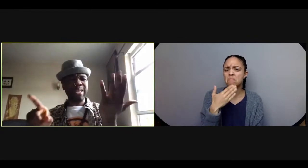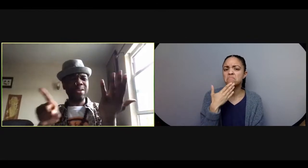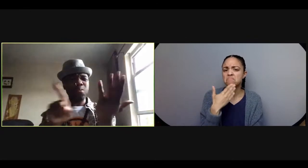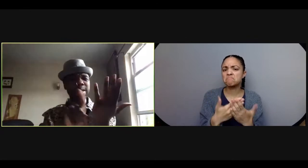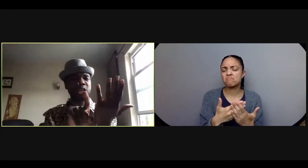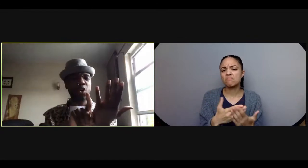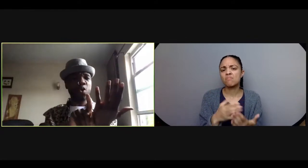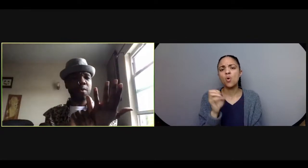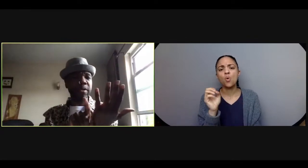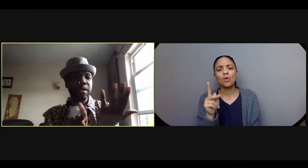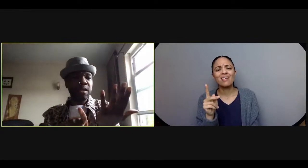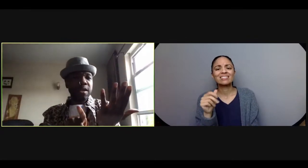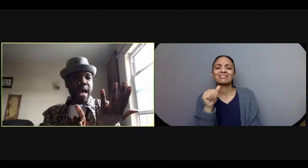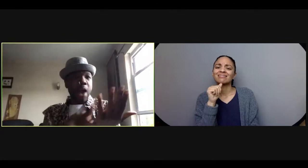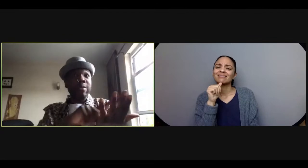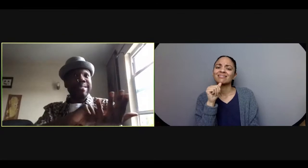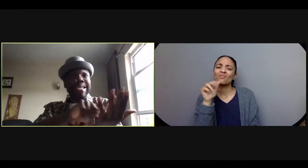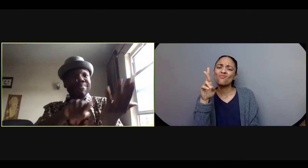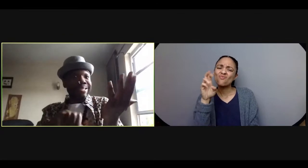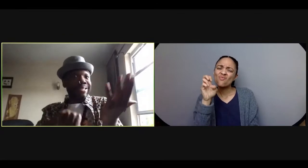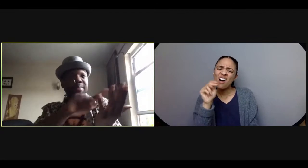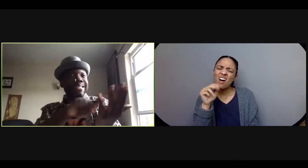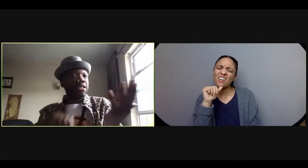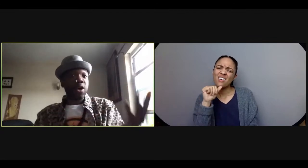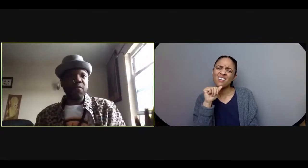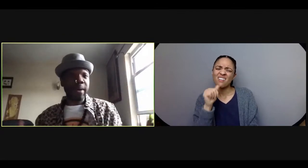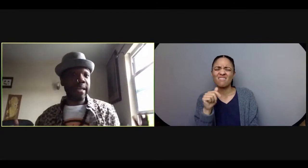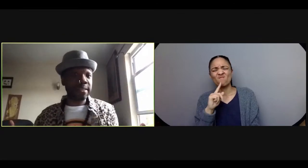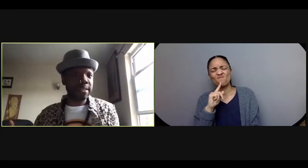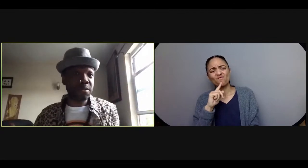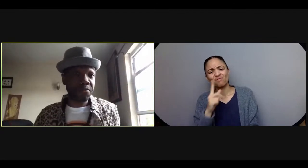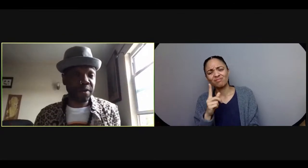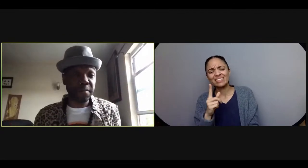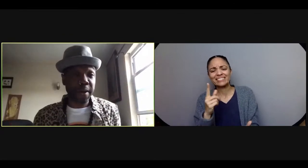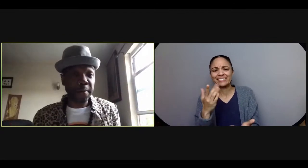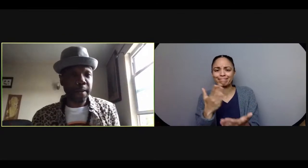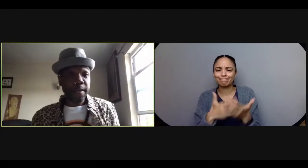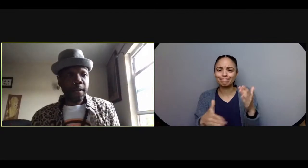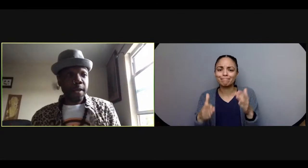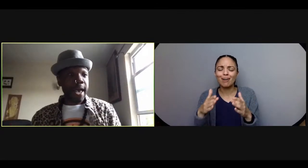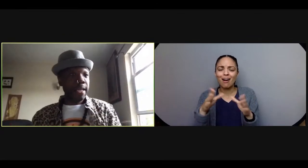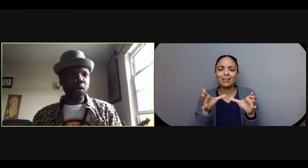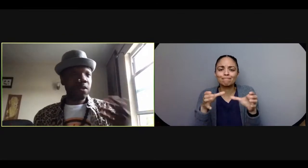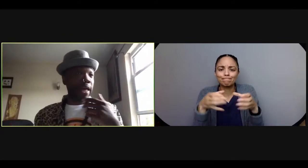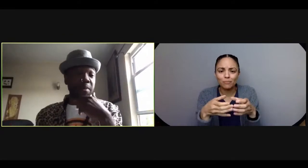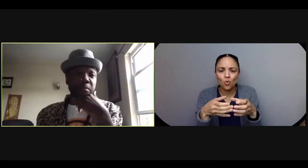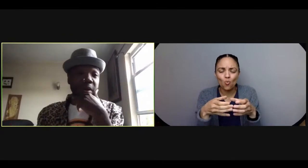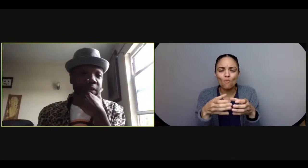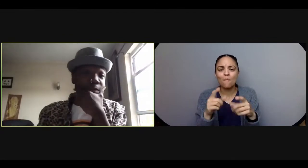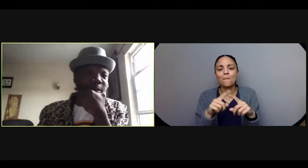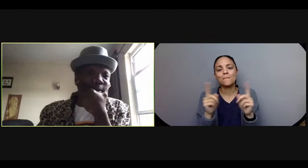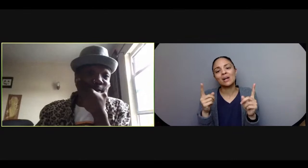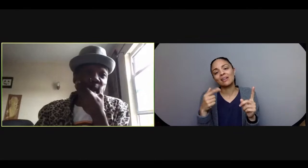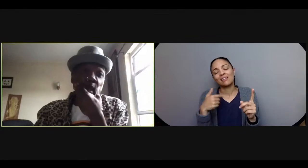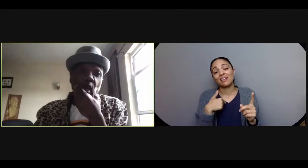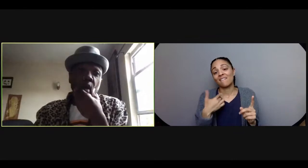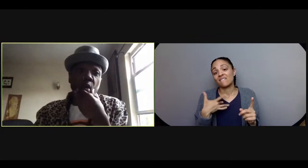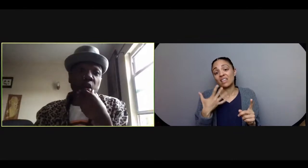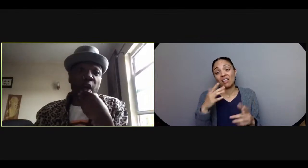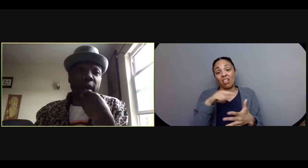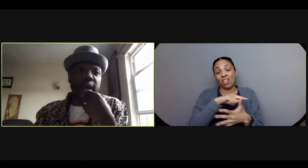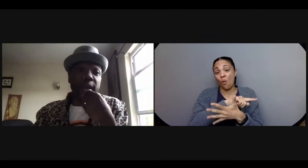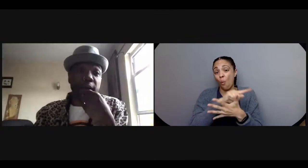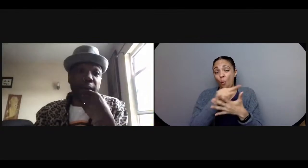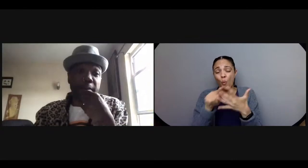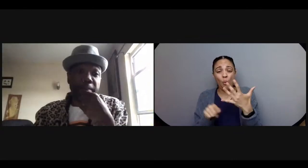he wasn't a core, but I would see him just as much as I saw everybody else because he was a friend of mine. And those are like my brothers, man. This is